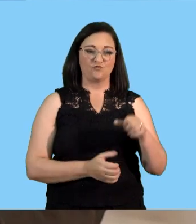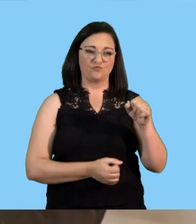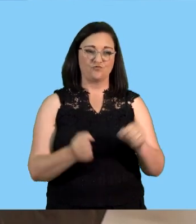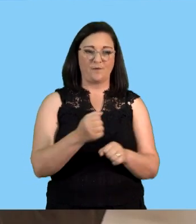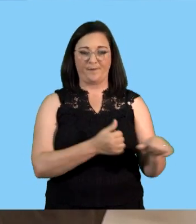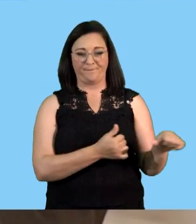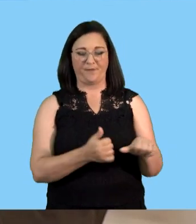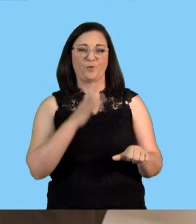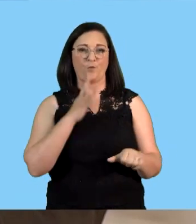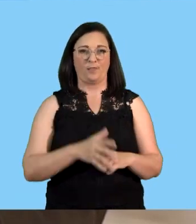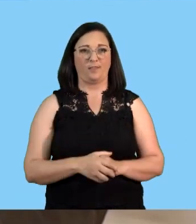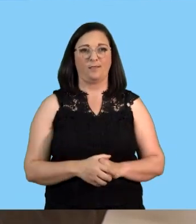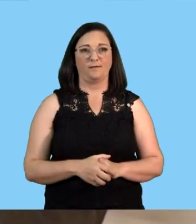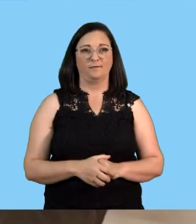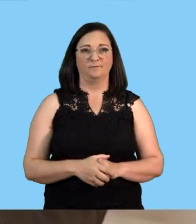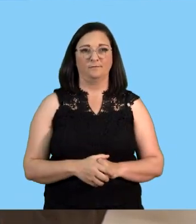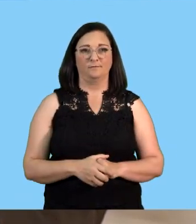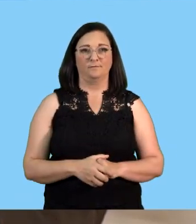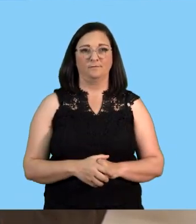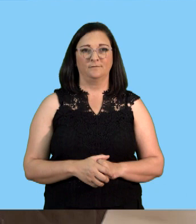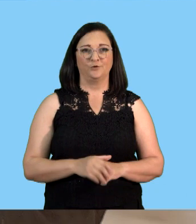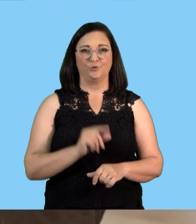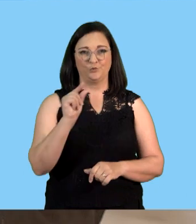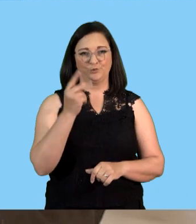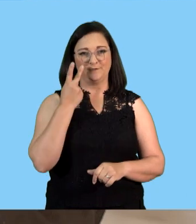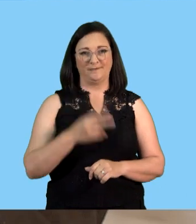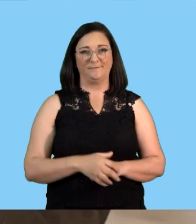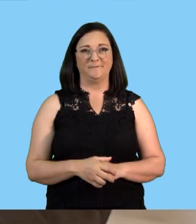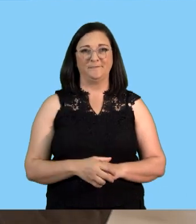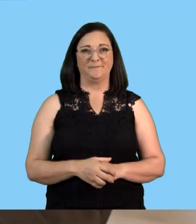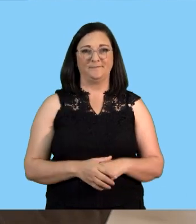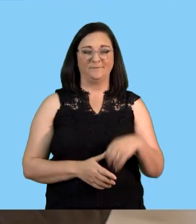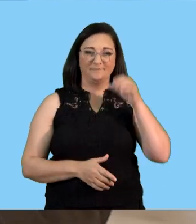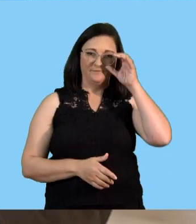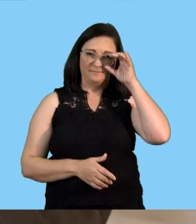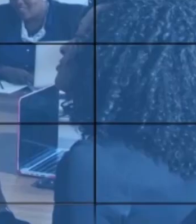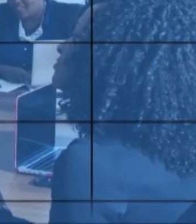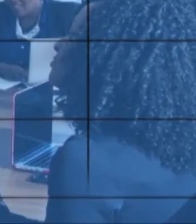we come back, we wrap up everything, and yeah, we'll take it from there. I'll see you just now.